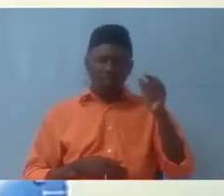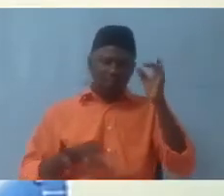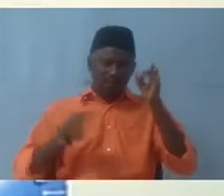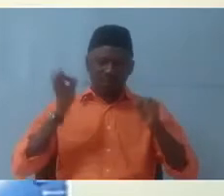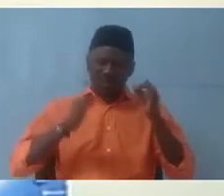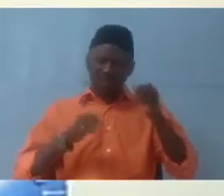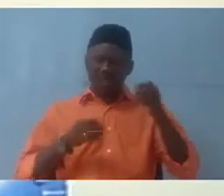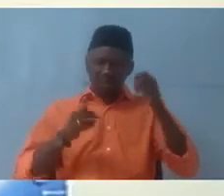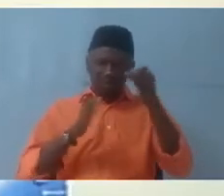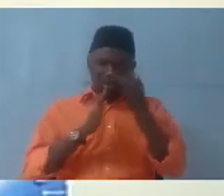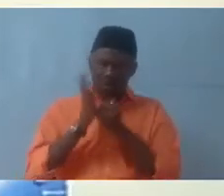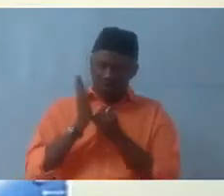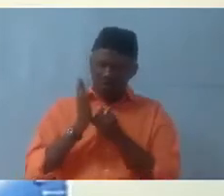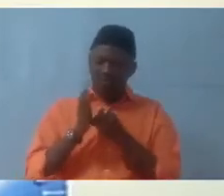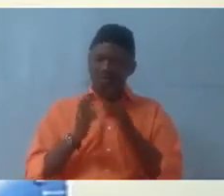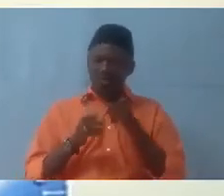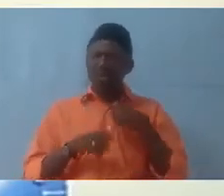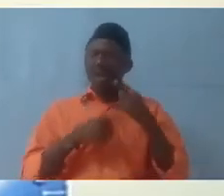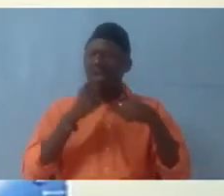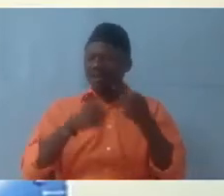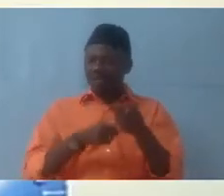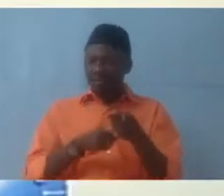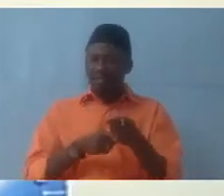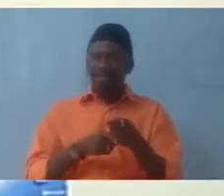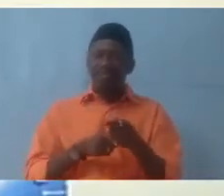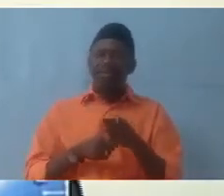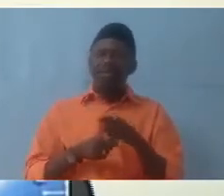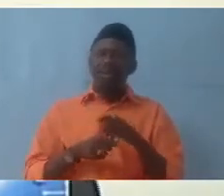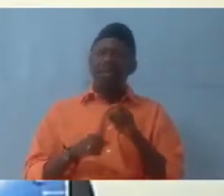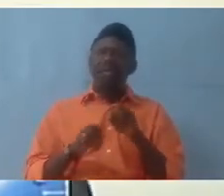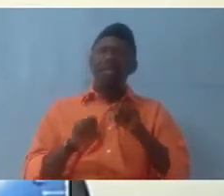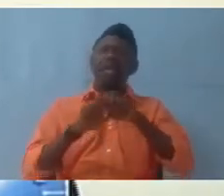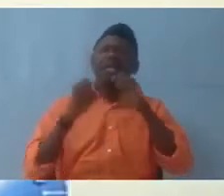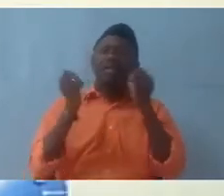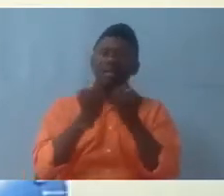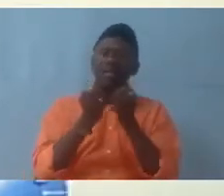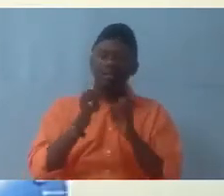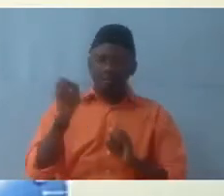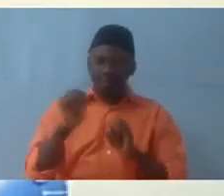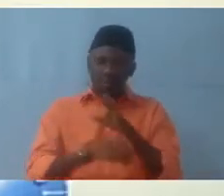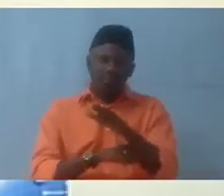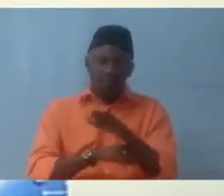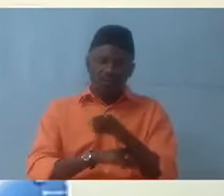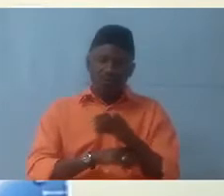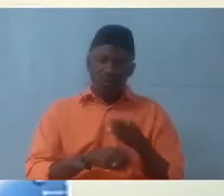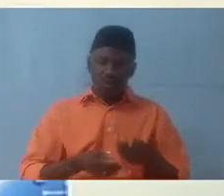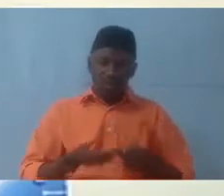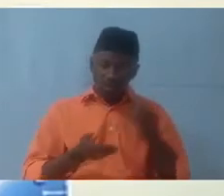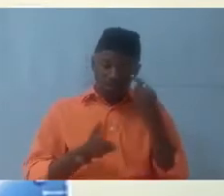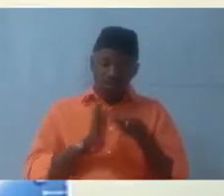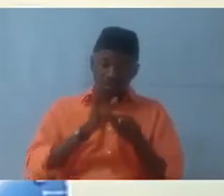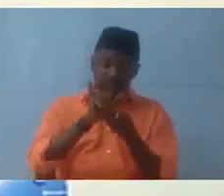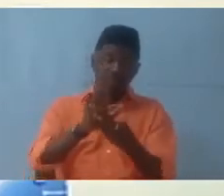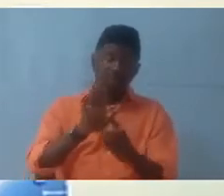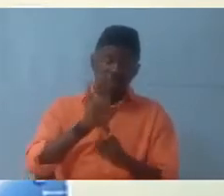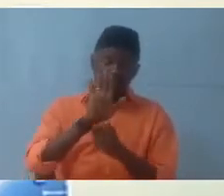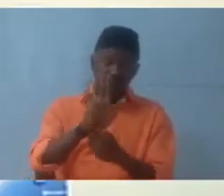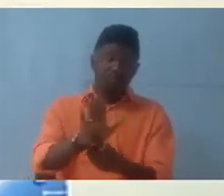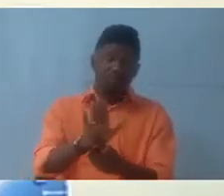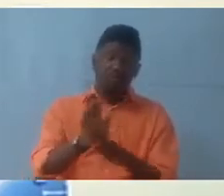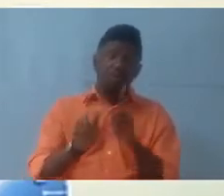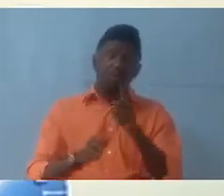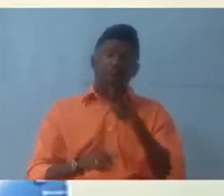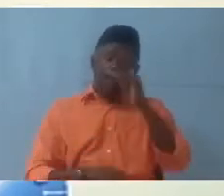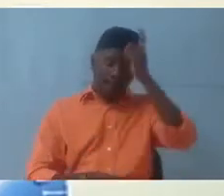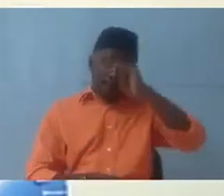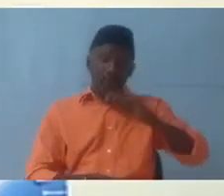had been an issue, but apparently he was an executive director was brought to him and showed to him by one police officer. Way